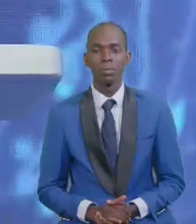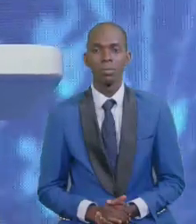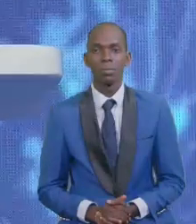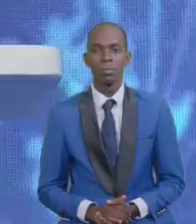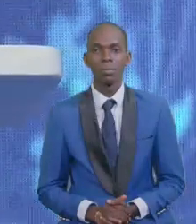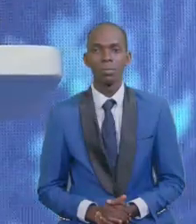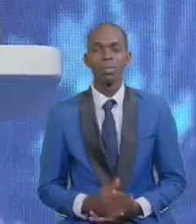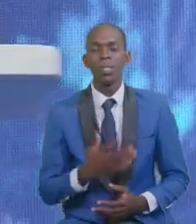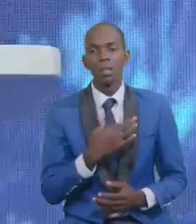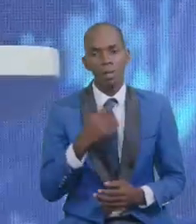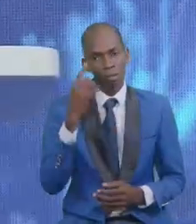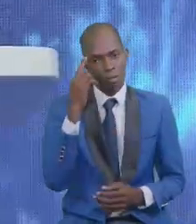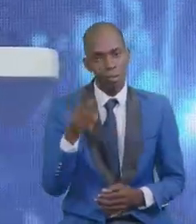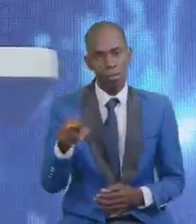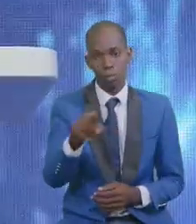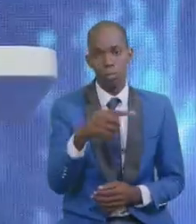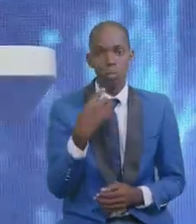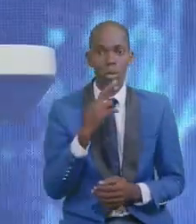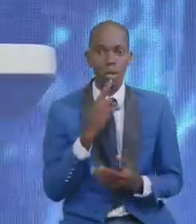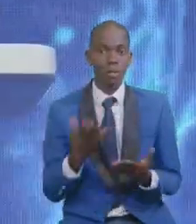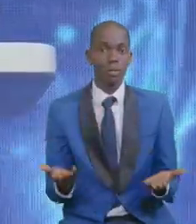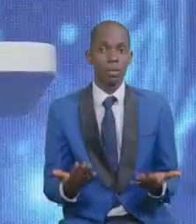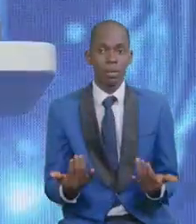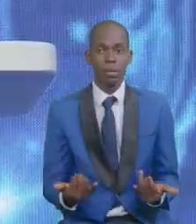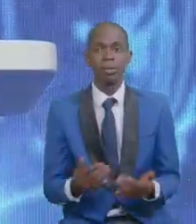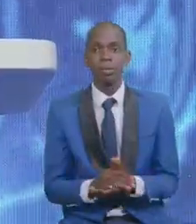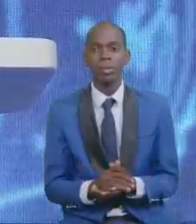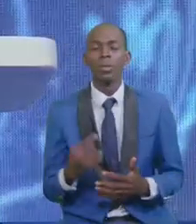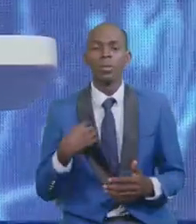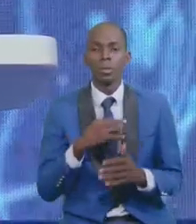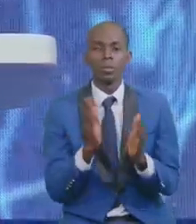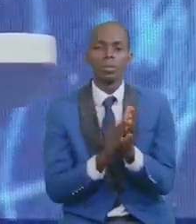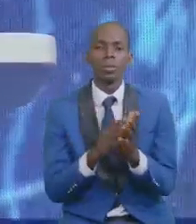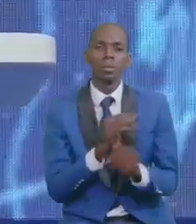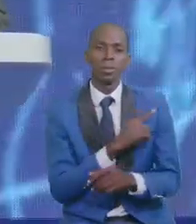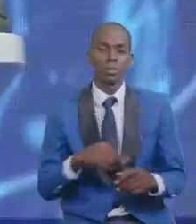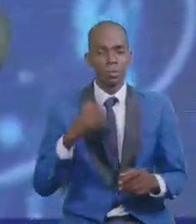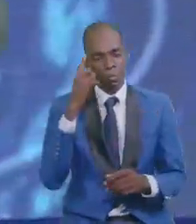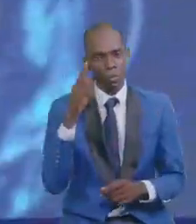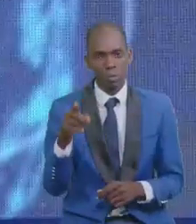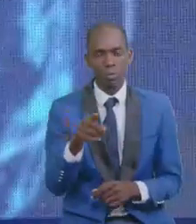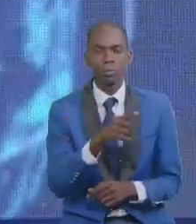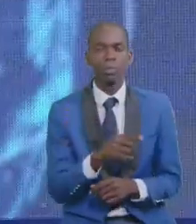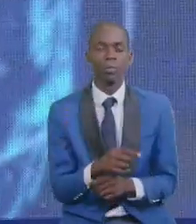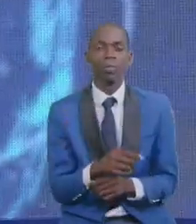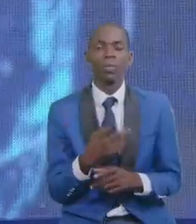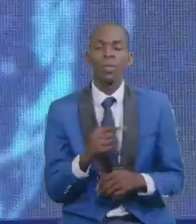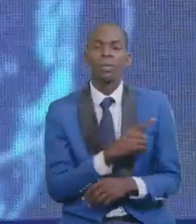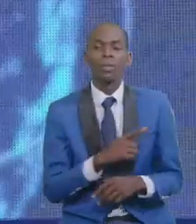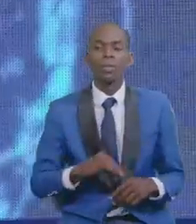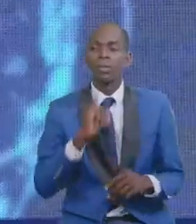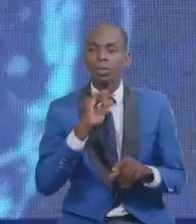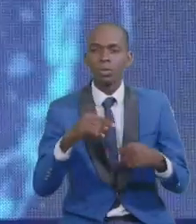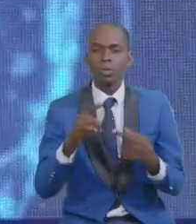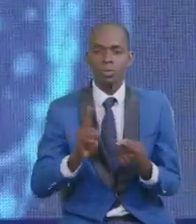And for those of you who are here, we praise the Lord for you. The Lord is going to turn your life